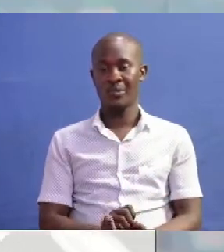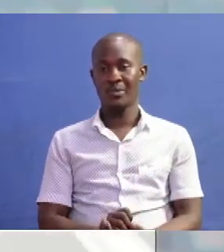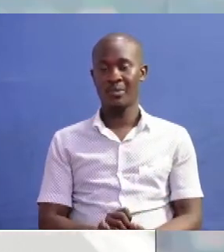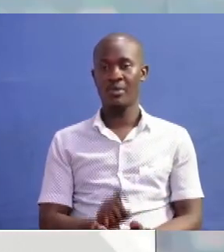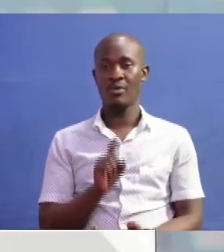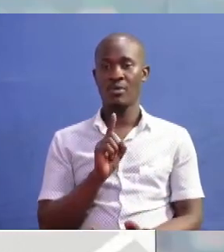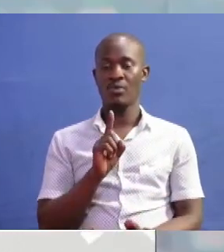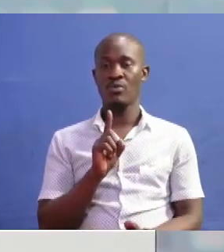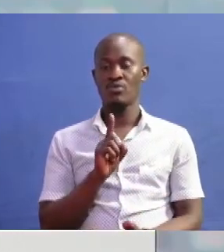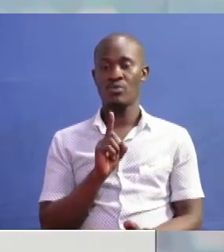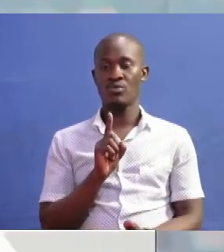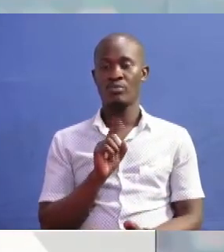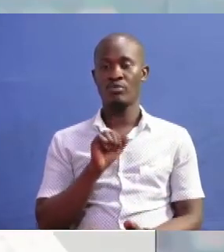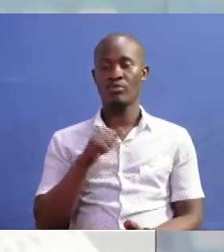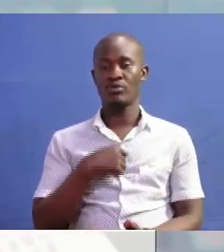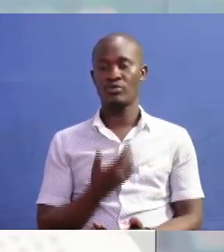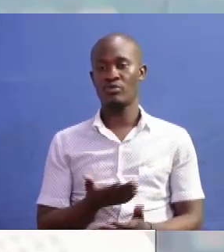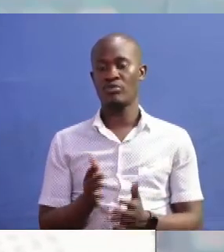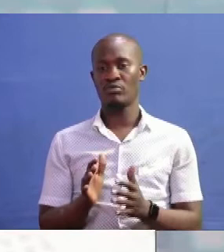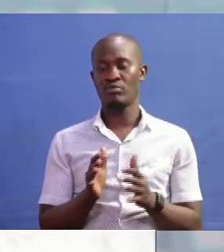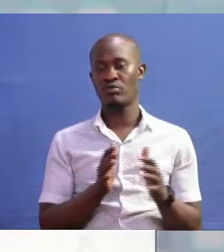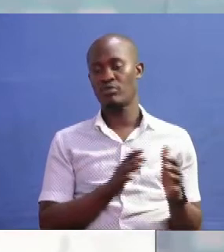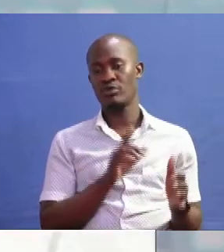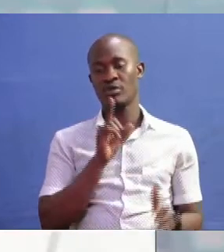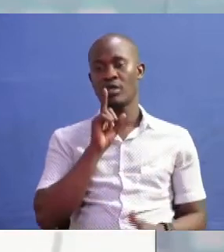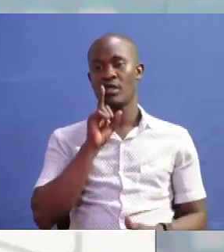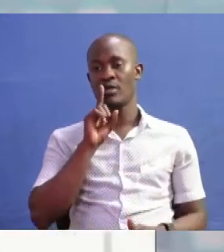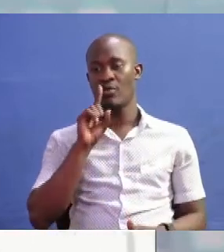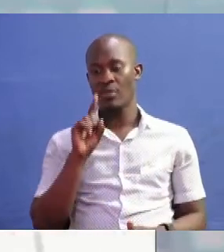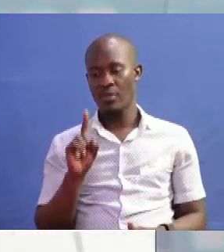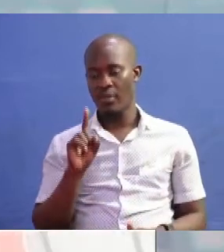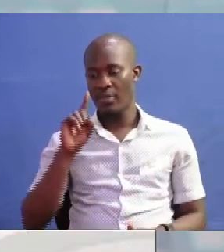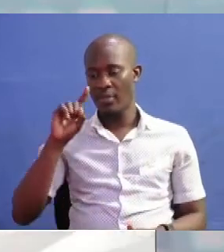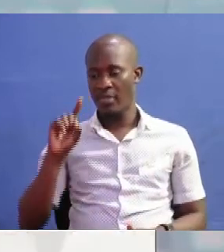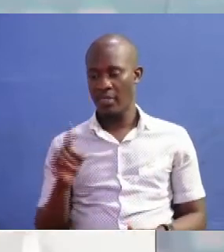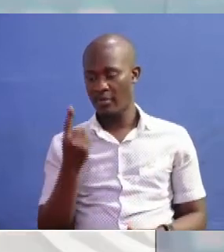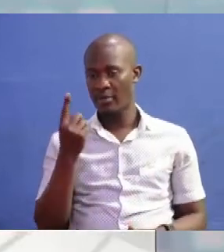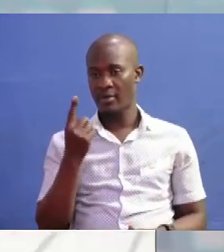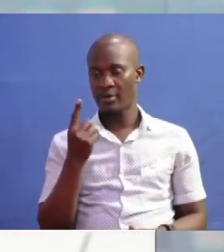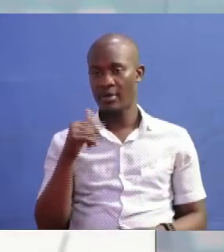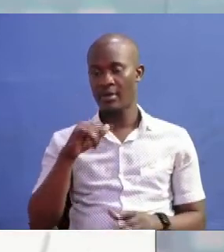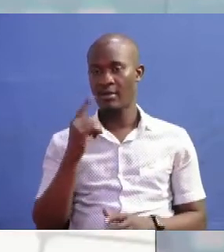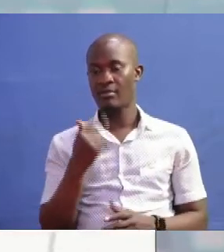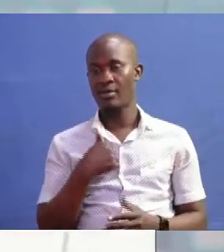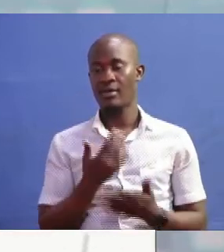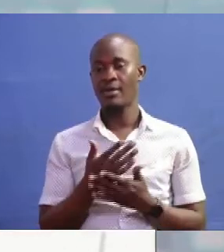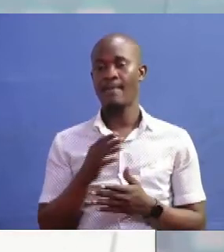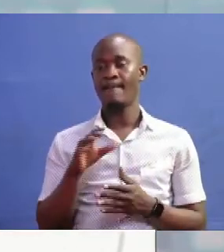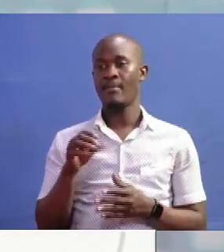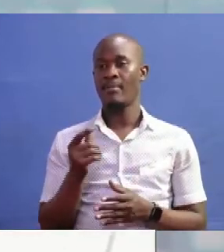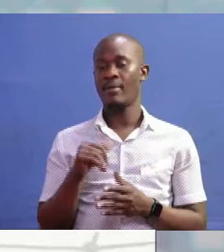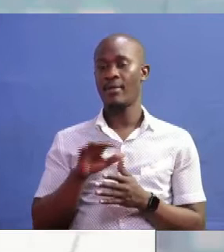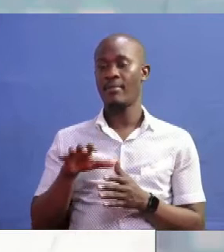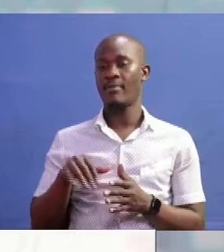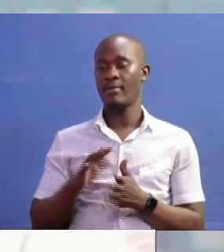is you can put aside 1,000 bob every month and put that money in a money market fund, and you'll be able